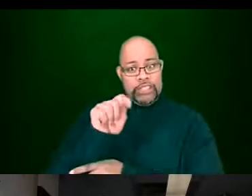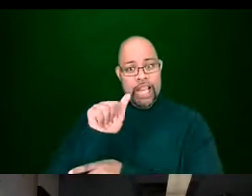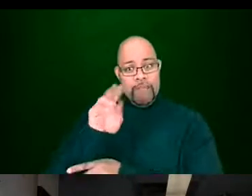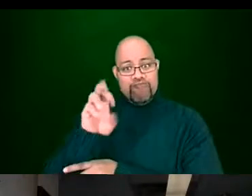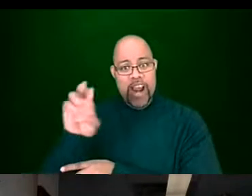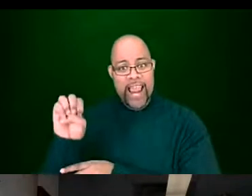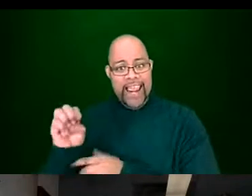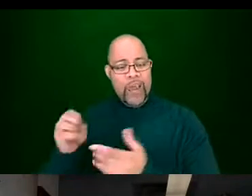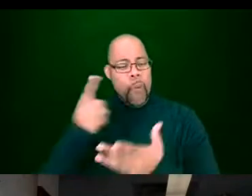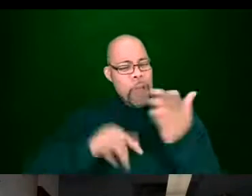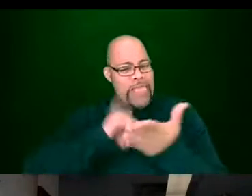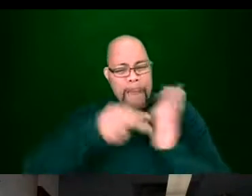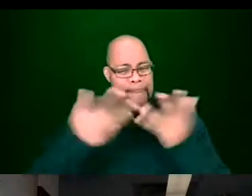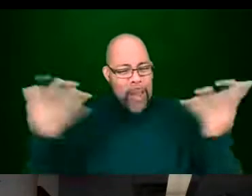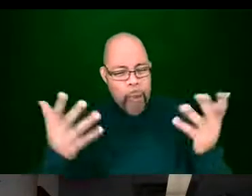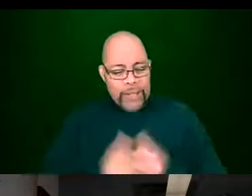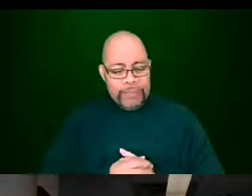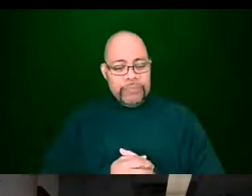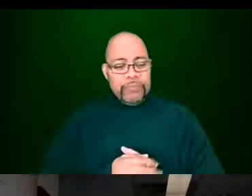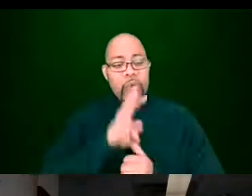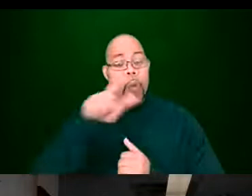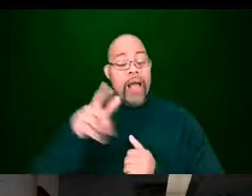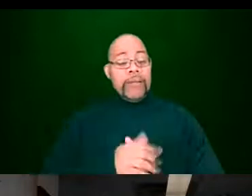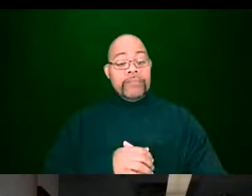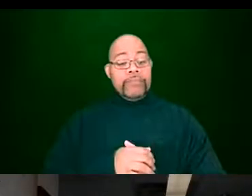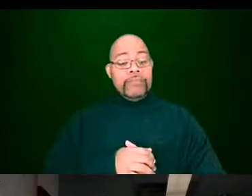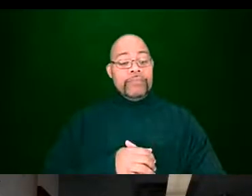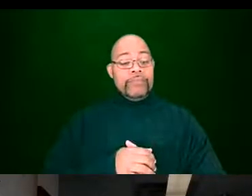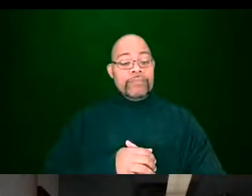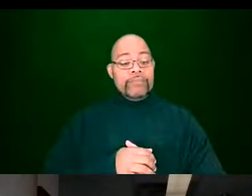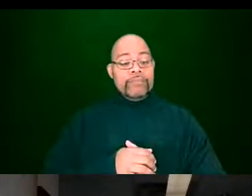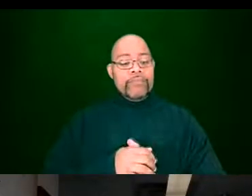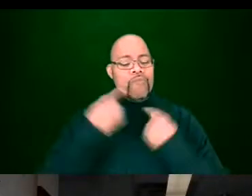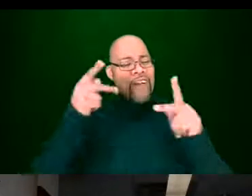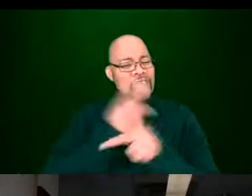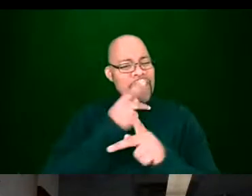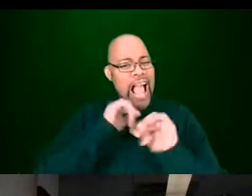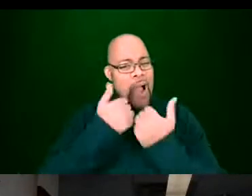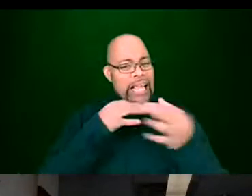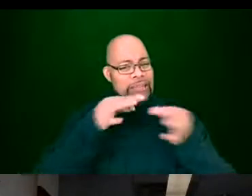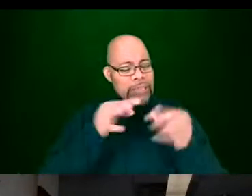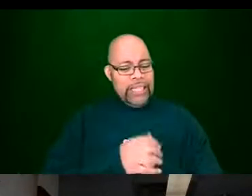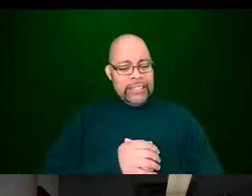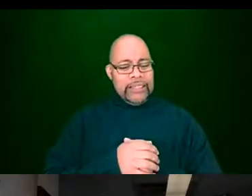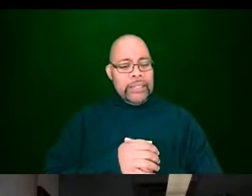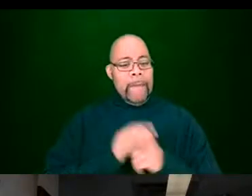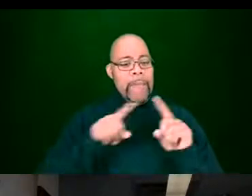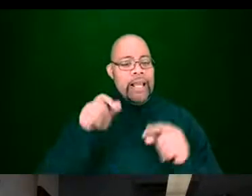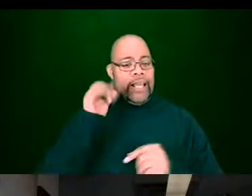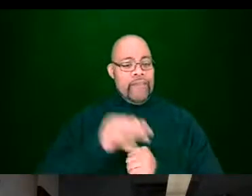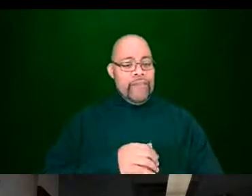Invertebrate. What is an invertebrate? Well, I'm trying to figure out how I could explain this, but if you